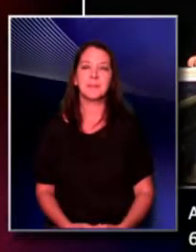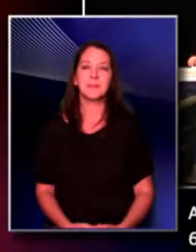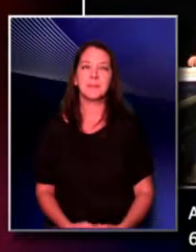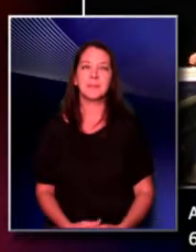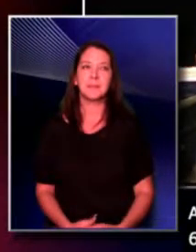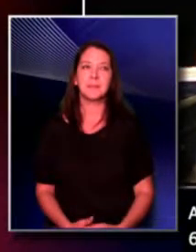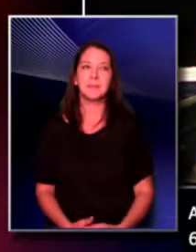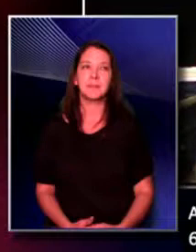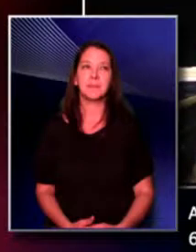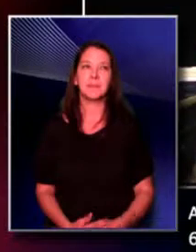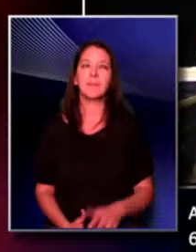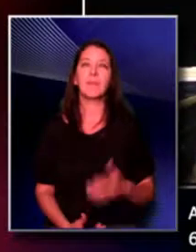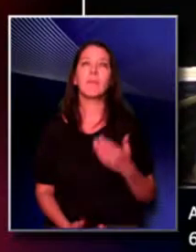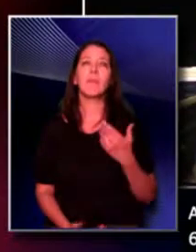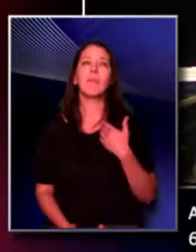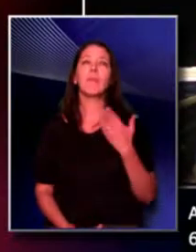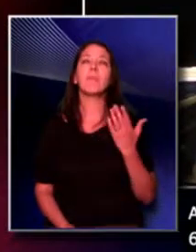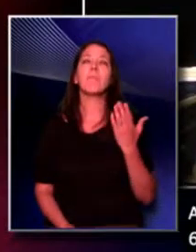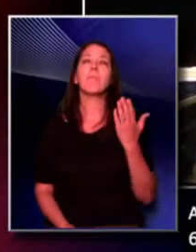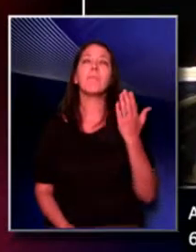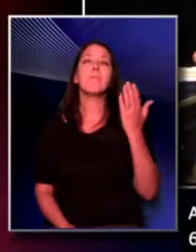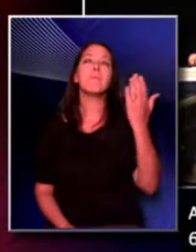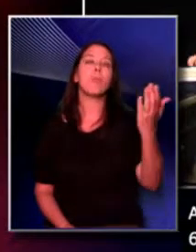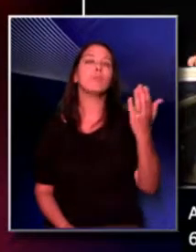I'll make a motion to